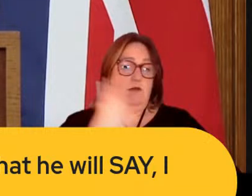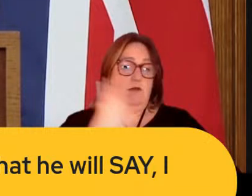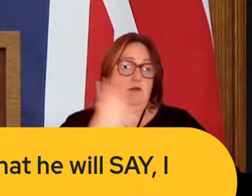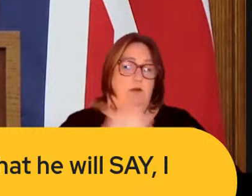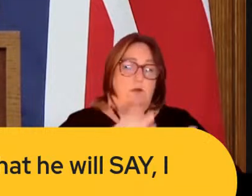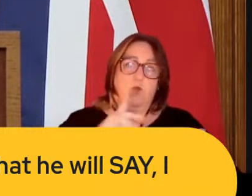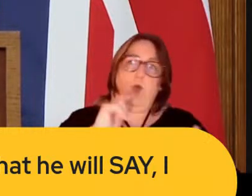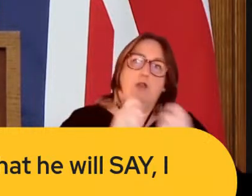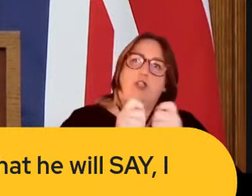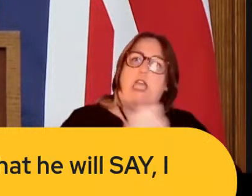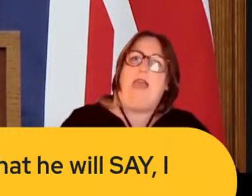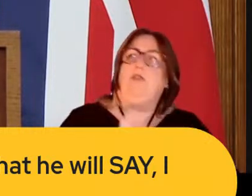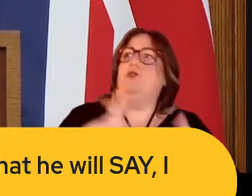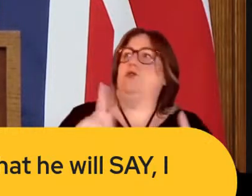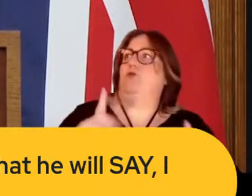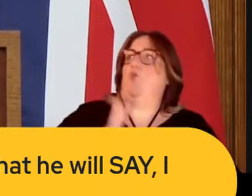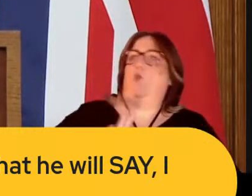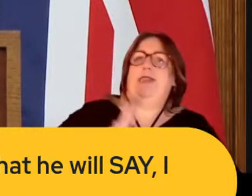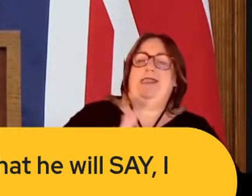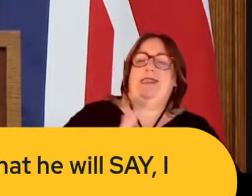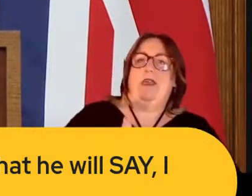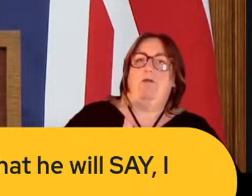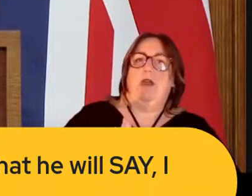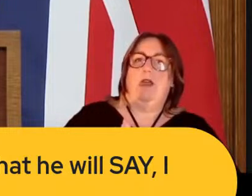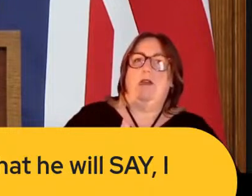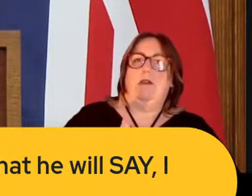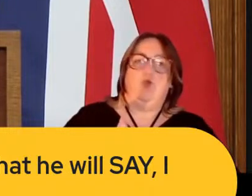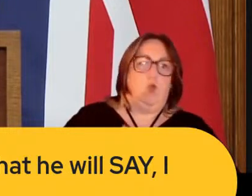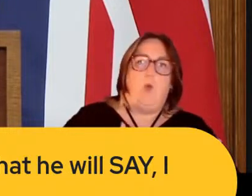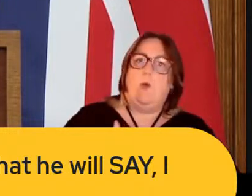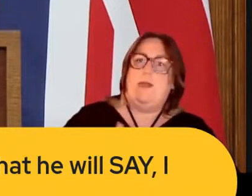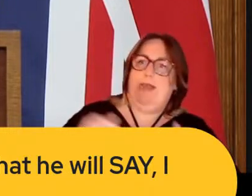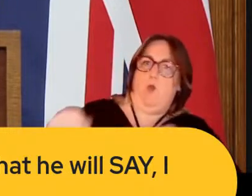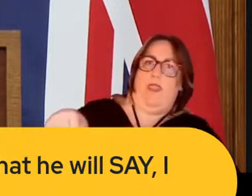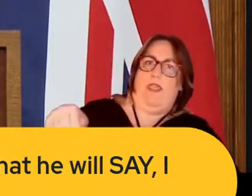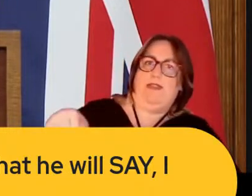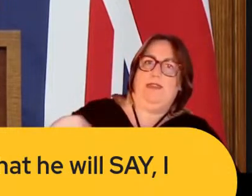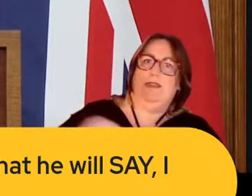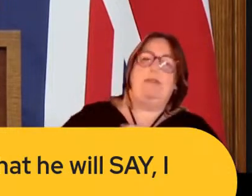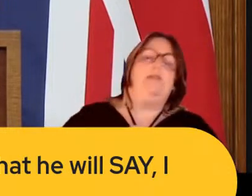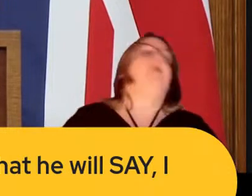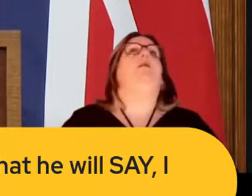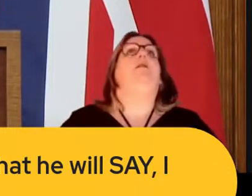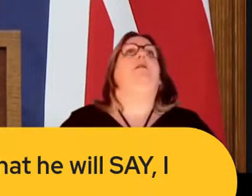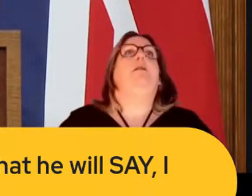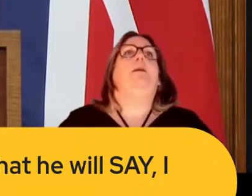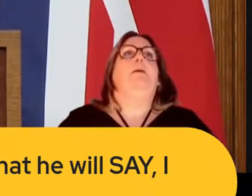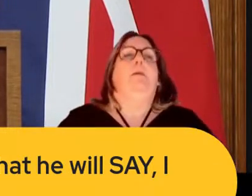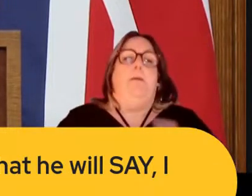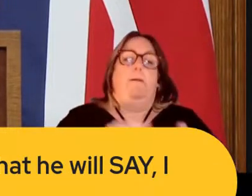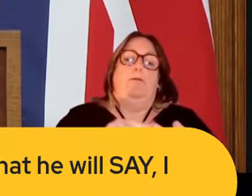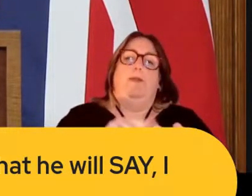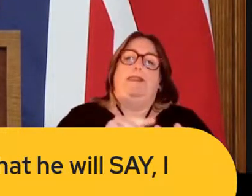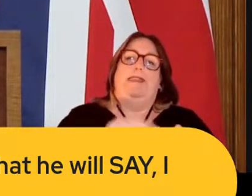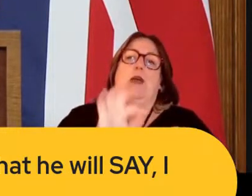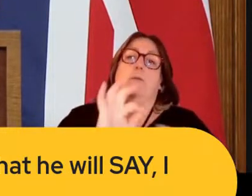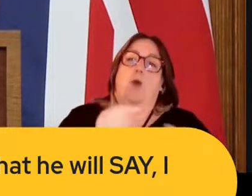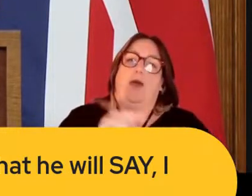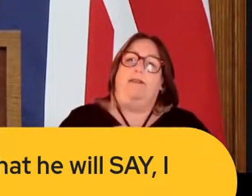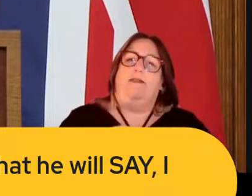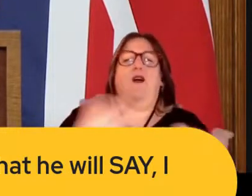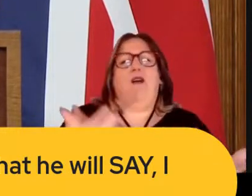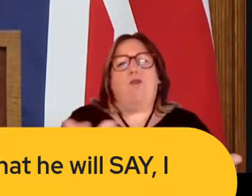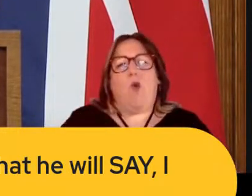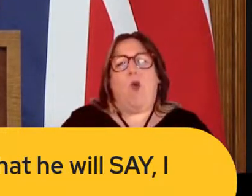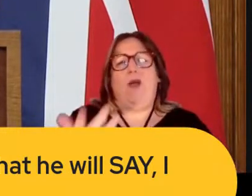Anyway, I continue. On the second point, yes, of course, I was kept up to date with the facts as they were emerging. That